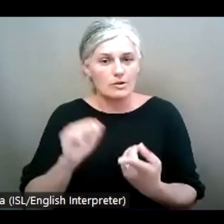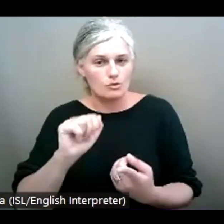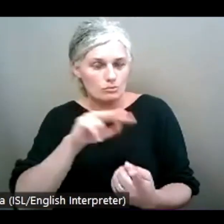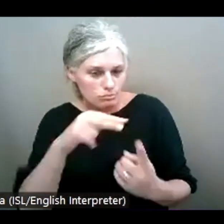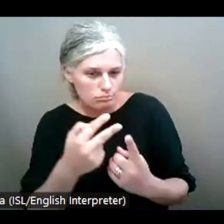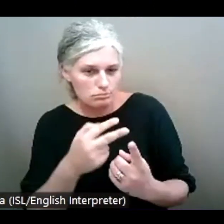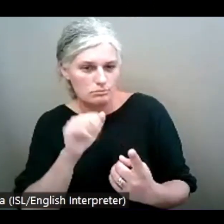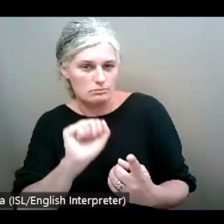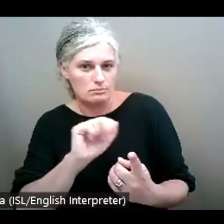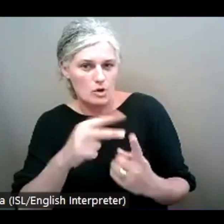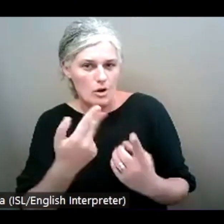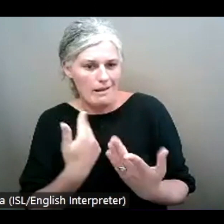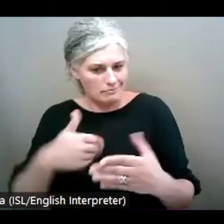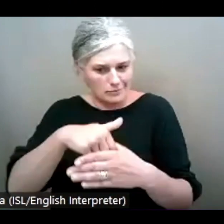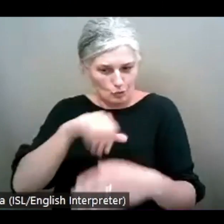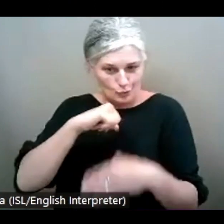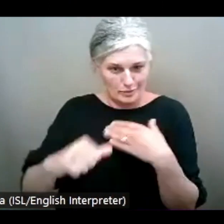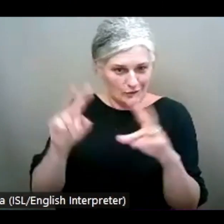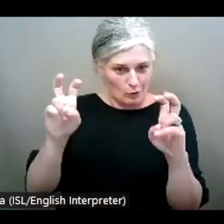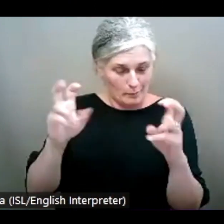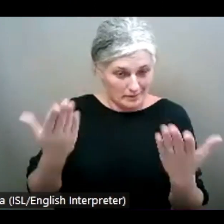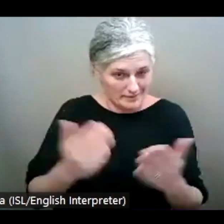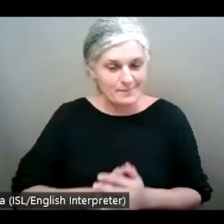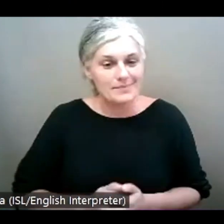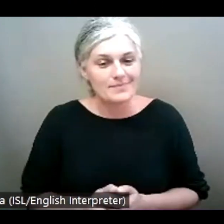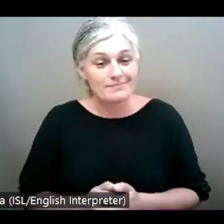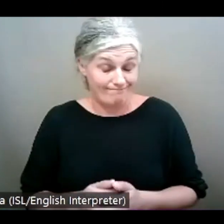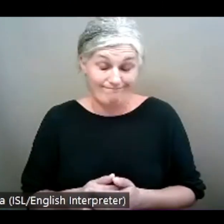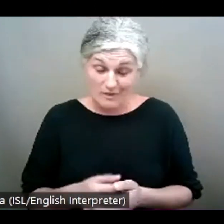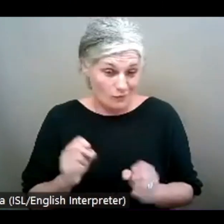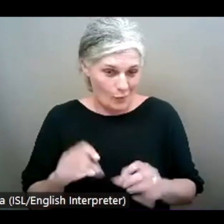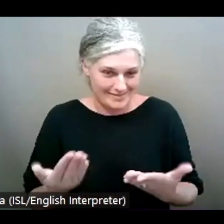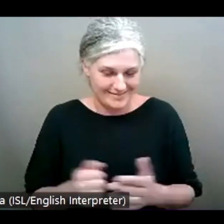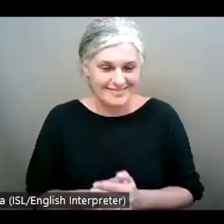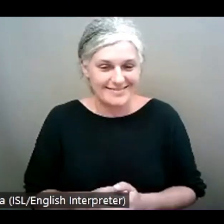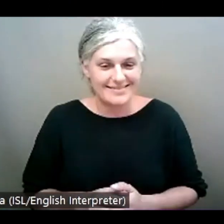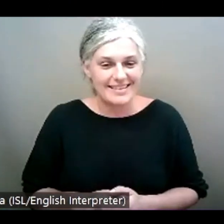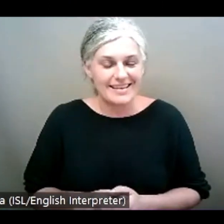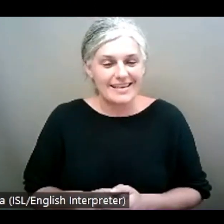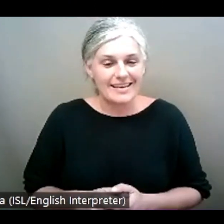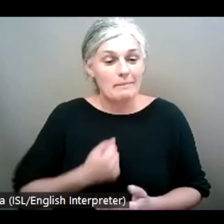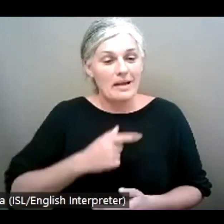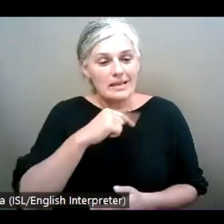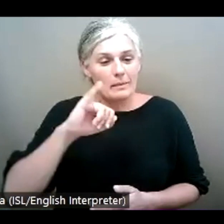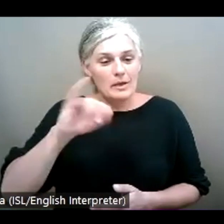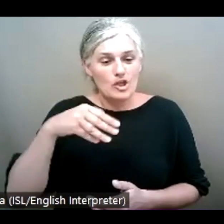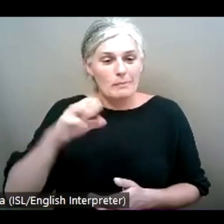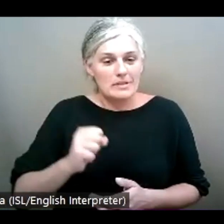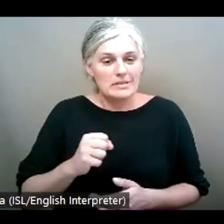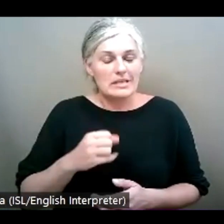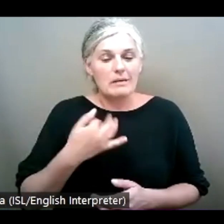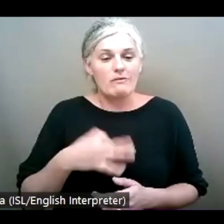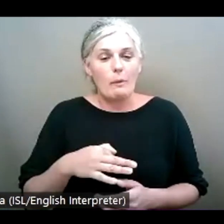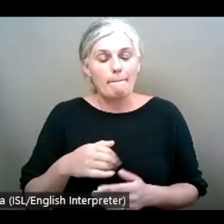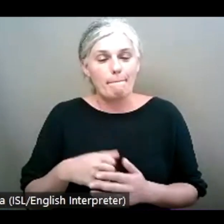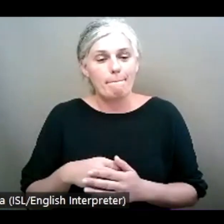of context for today? Yeah, cheers, Peter. So my name is James. I'm from Mayo.